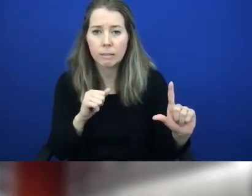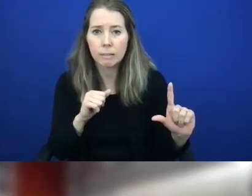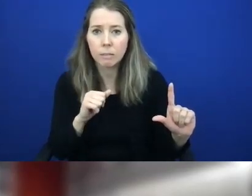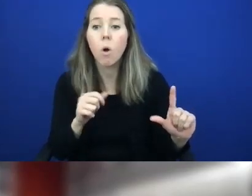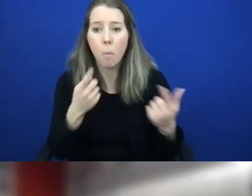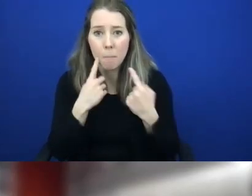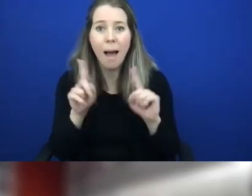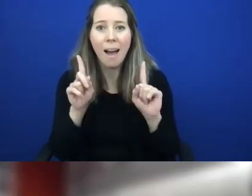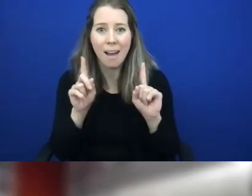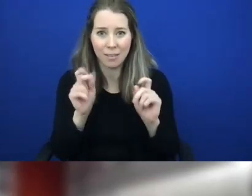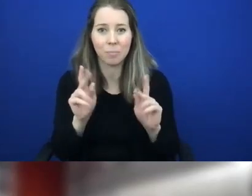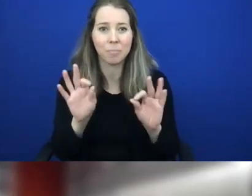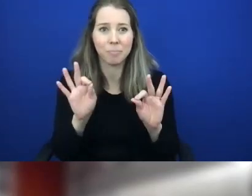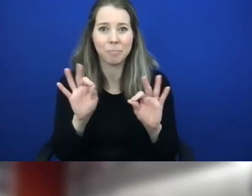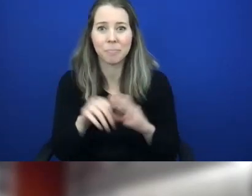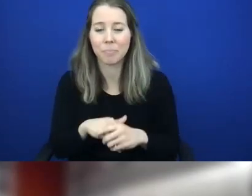Oh, there we go. Okay.